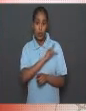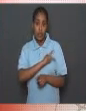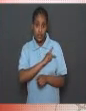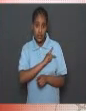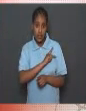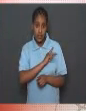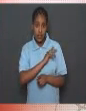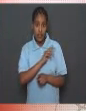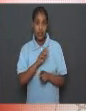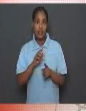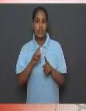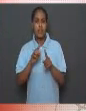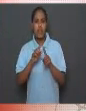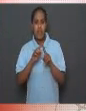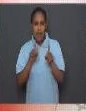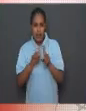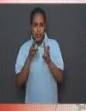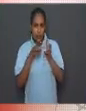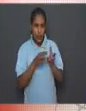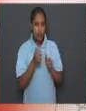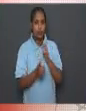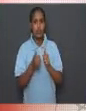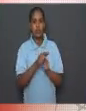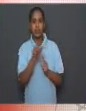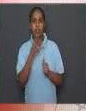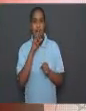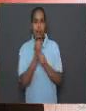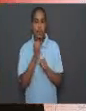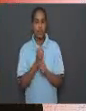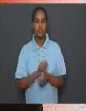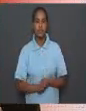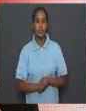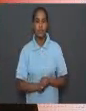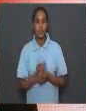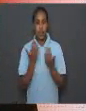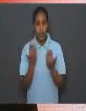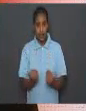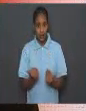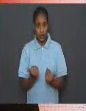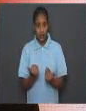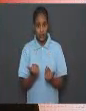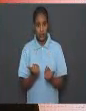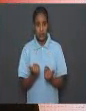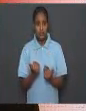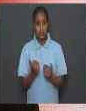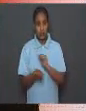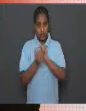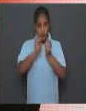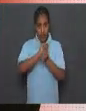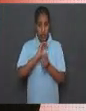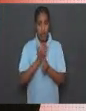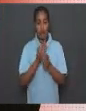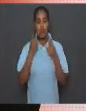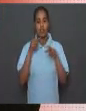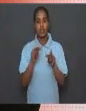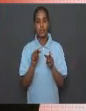properties, and the various ways in which they are made. Now, we are going to shift our